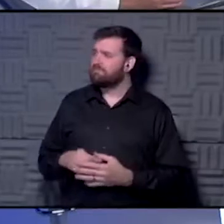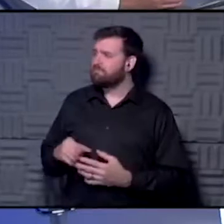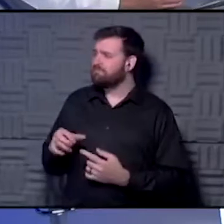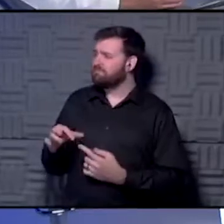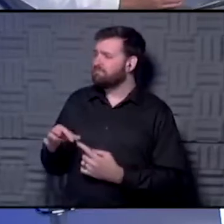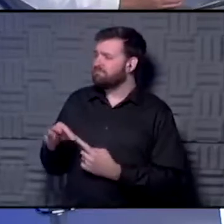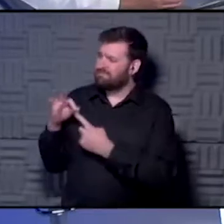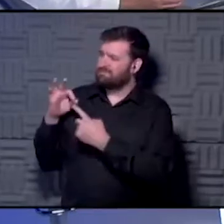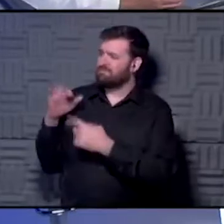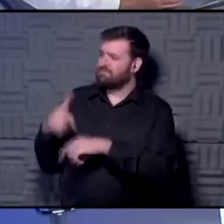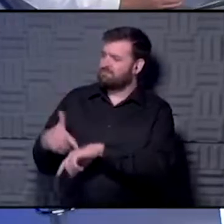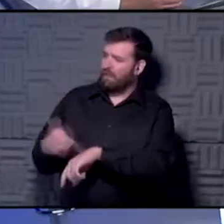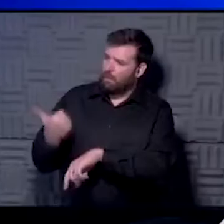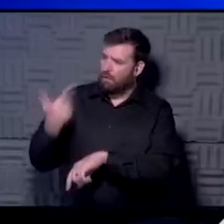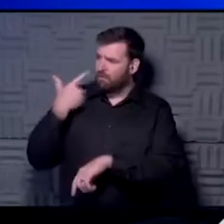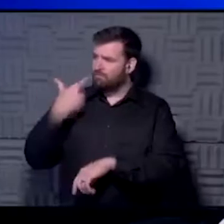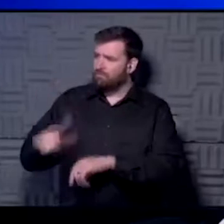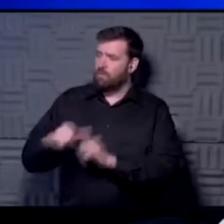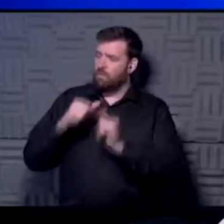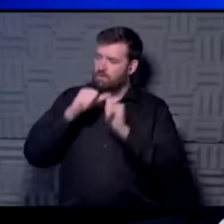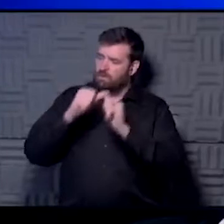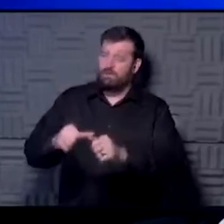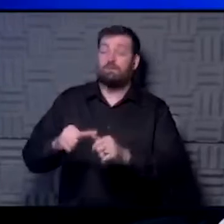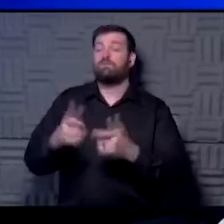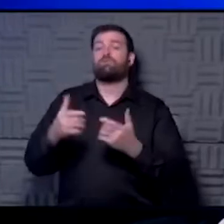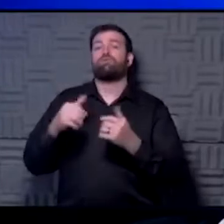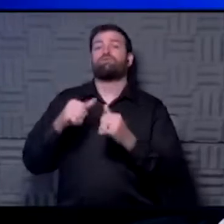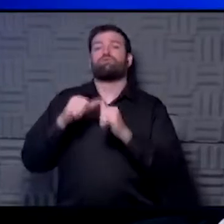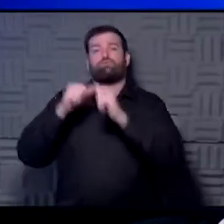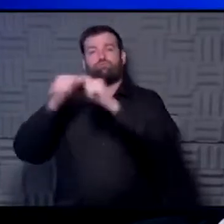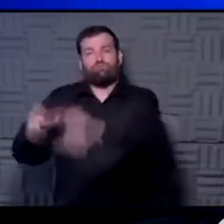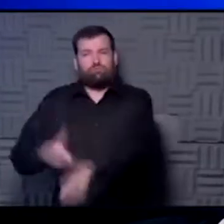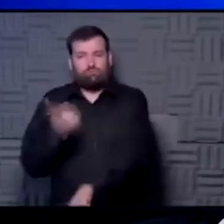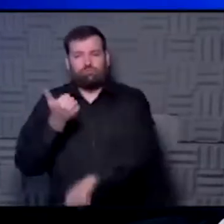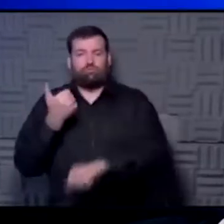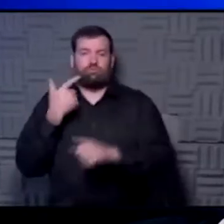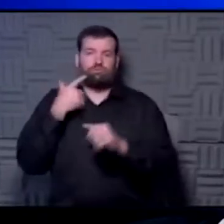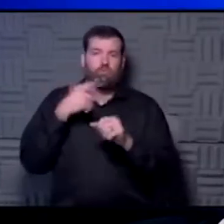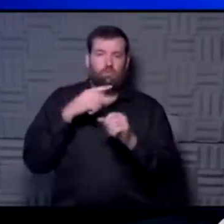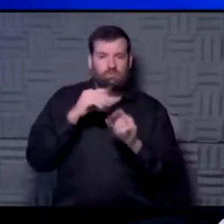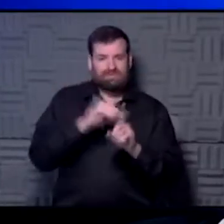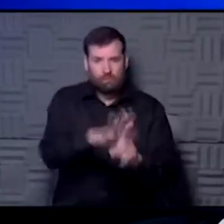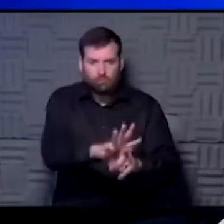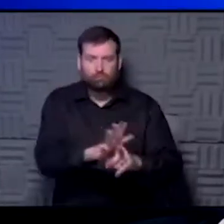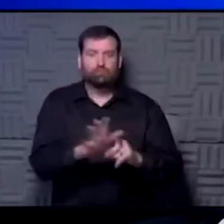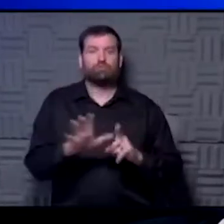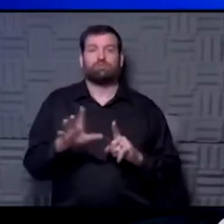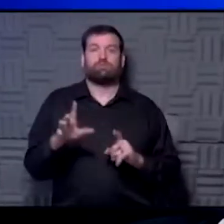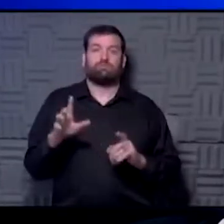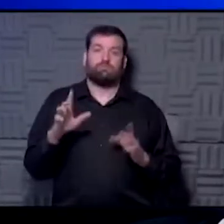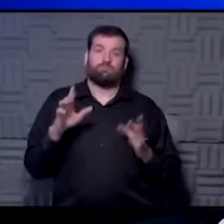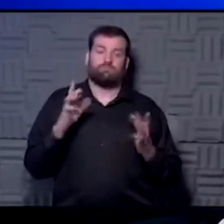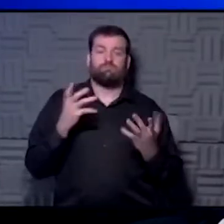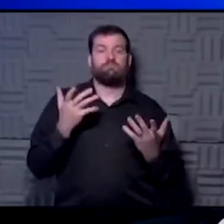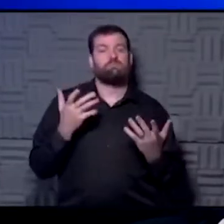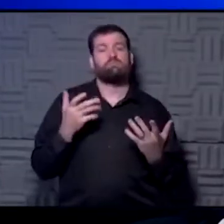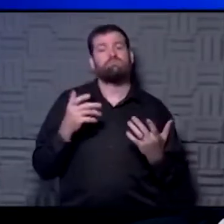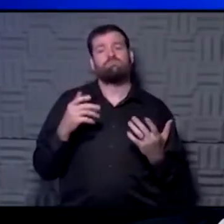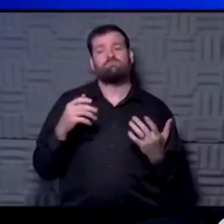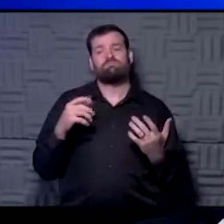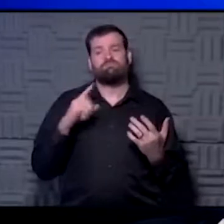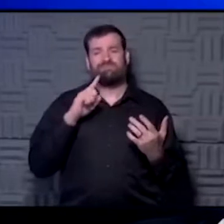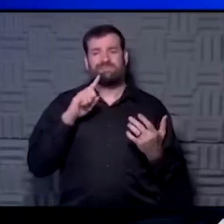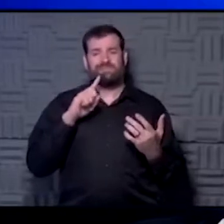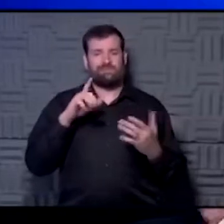based on the duration and exposure, I mean, the duration of the exposure and the intensity of the exposure data that suggests severity of illness. Yeah. I think,